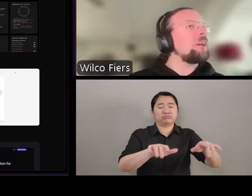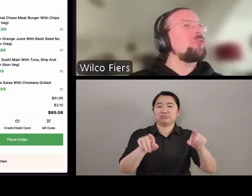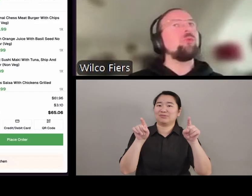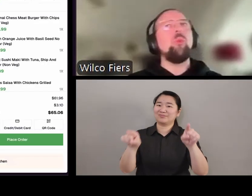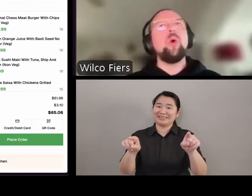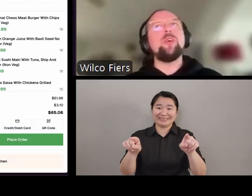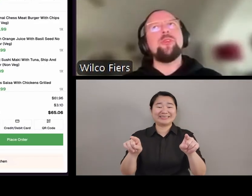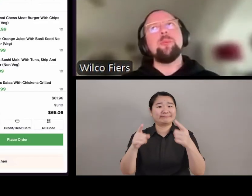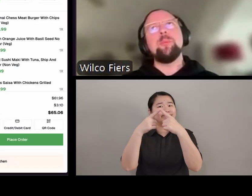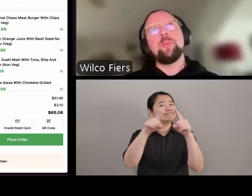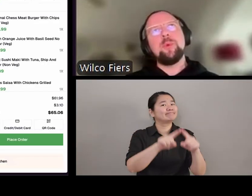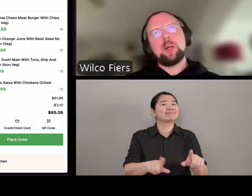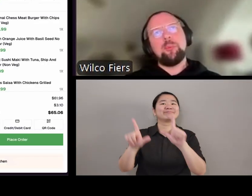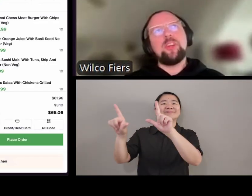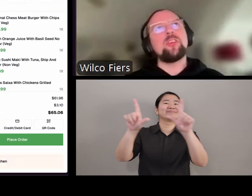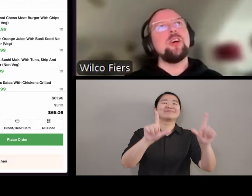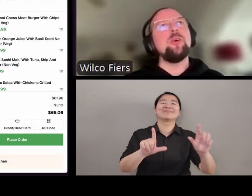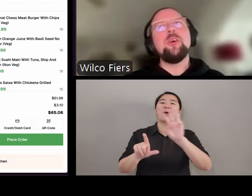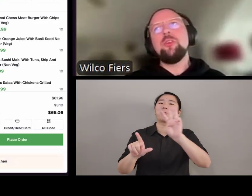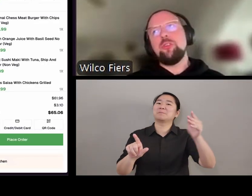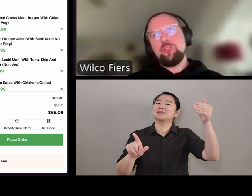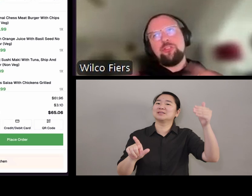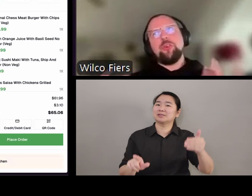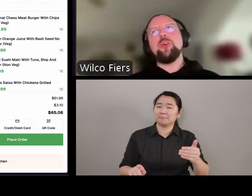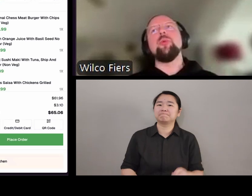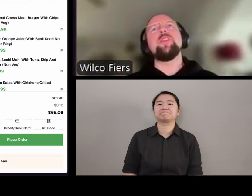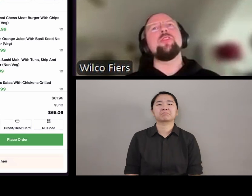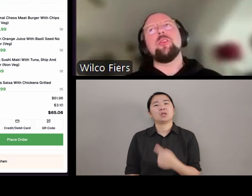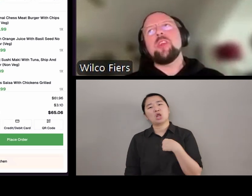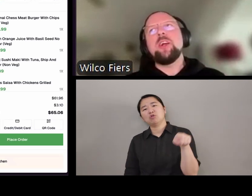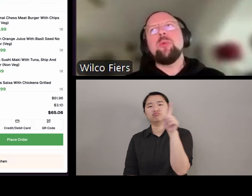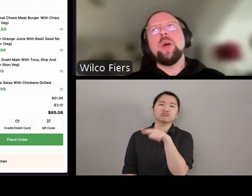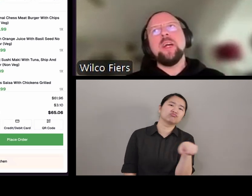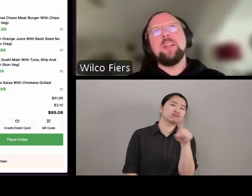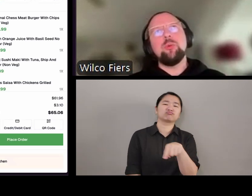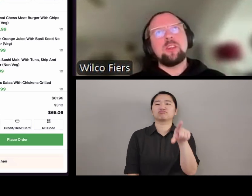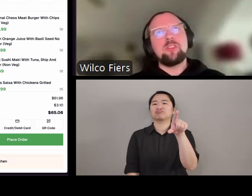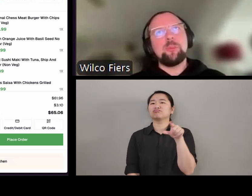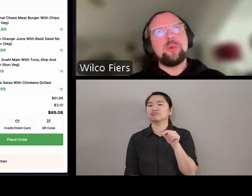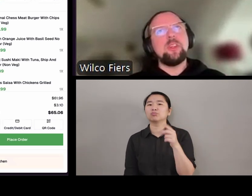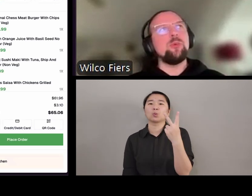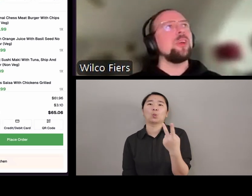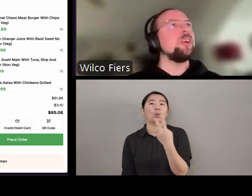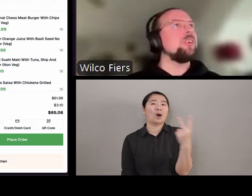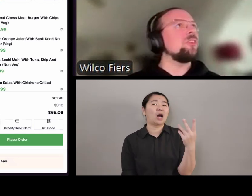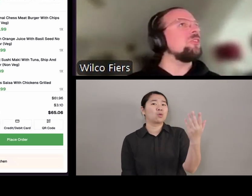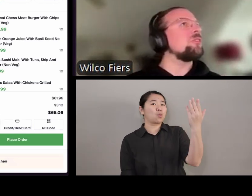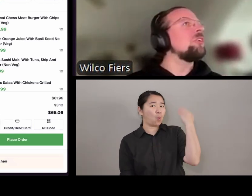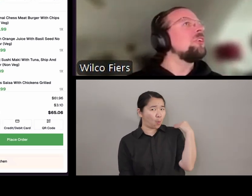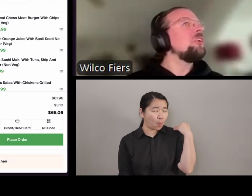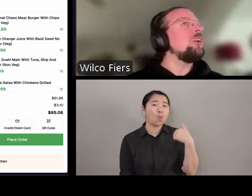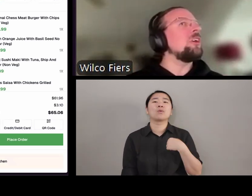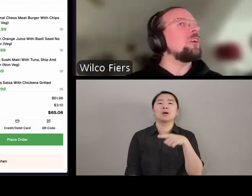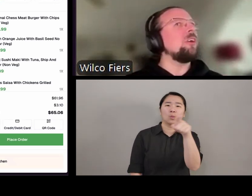I picked one of them a couple of weeks ago to just show you what this looks like when you run accessibility tools on it. This